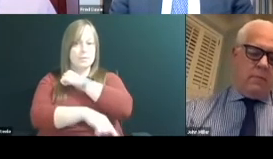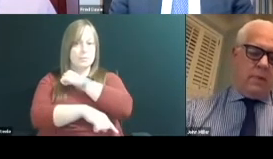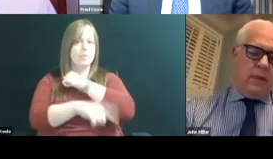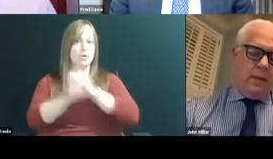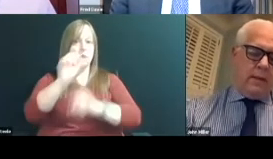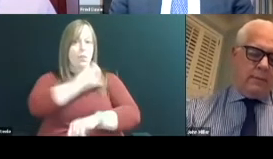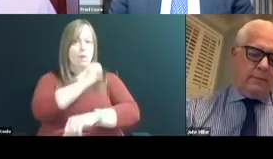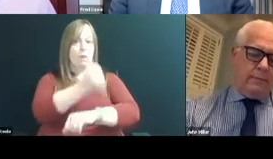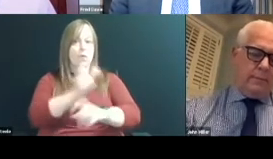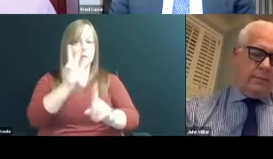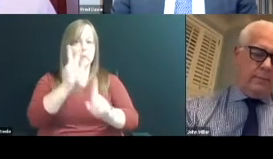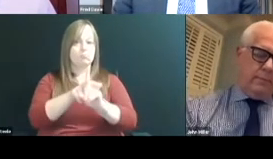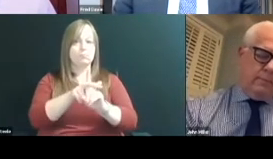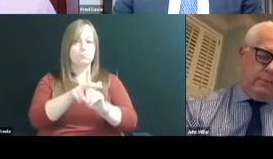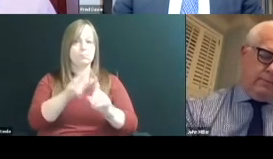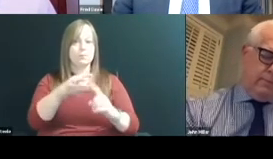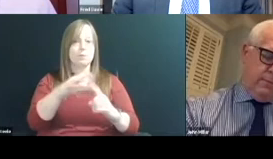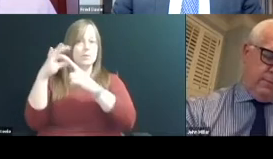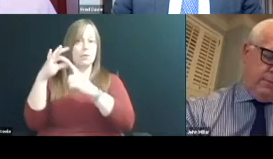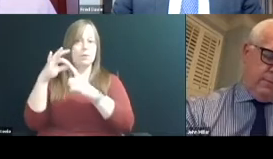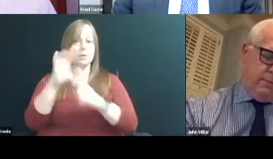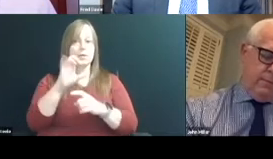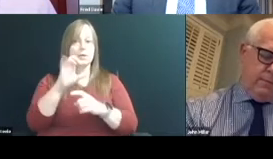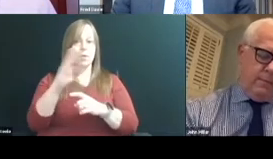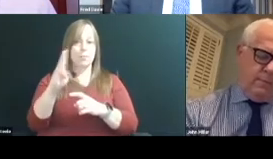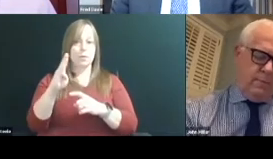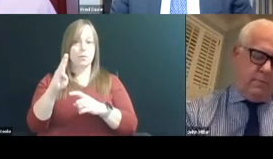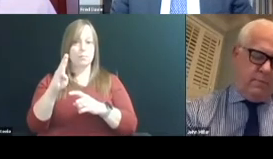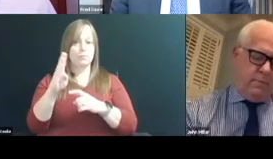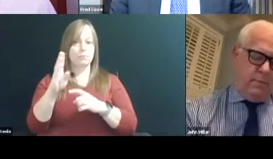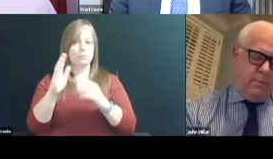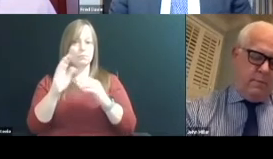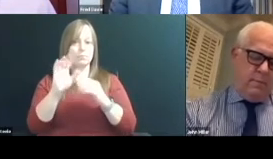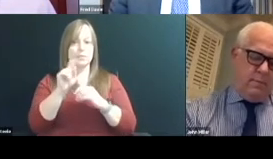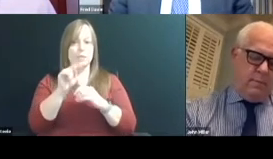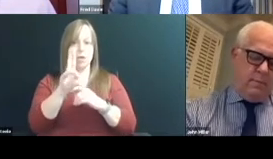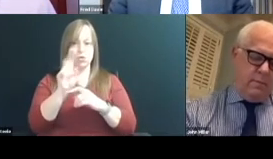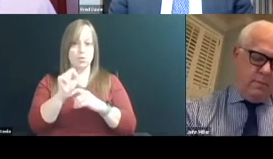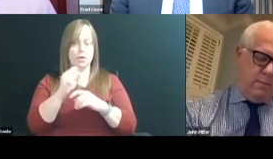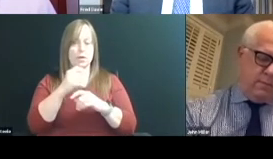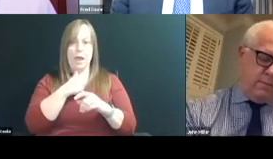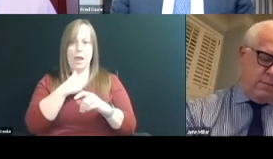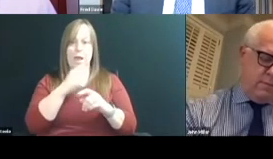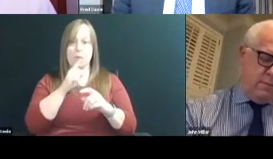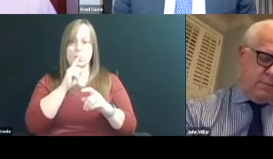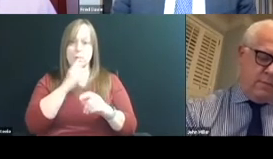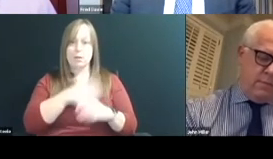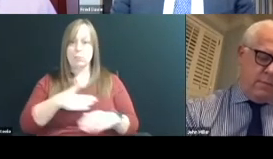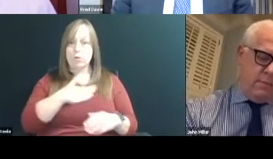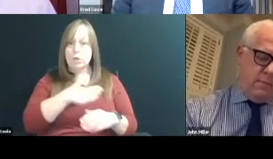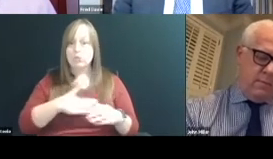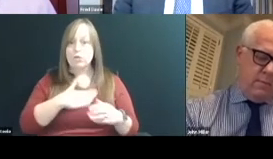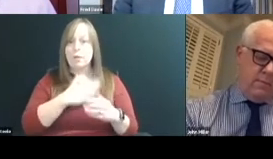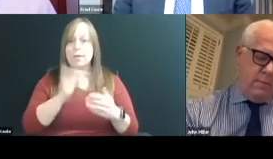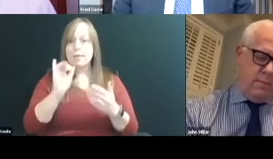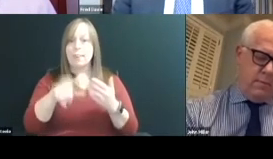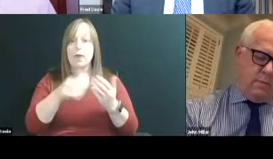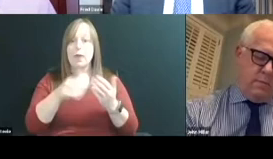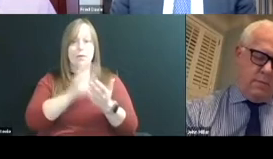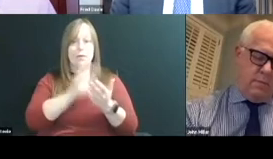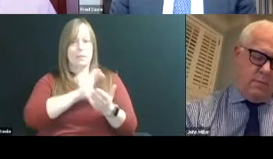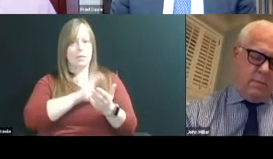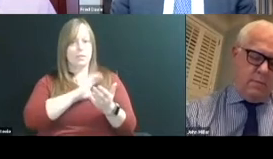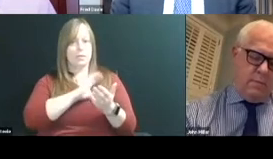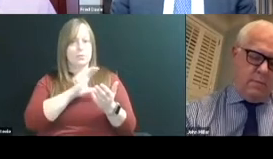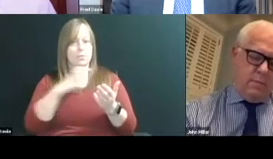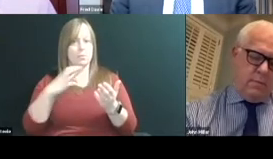authority and then exempt CCRB from ceiling statutes. Now, I want to say I'm really appreciative of the fact that the police